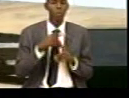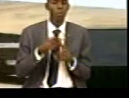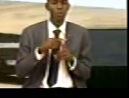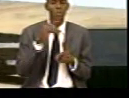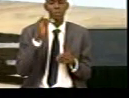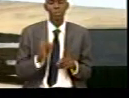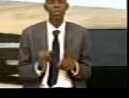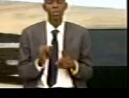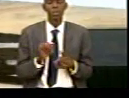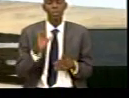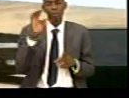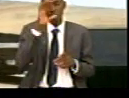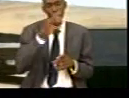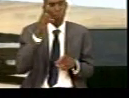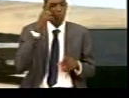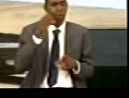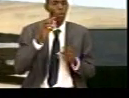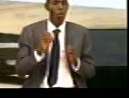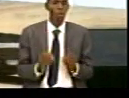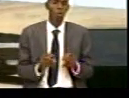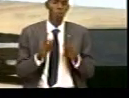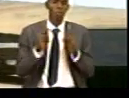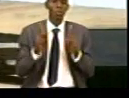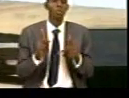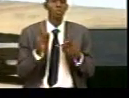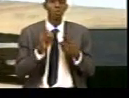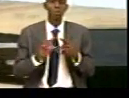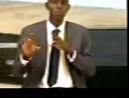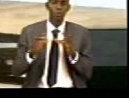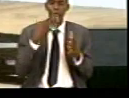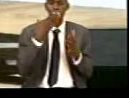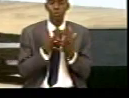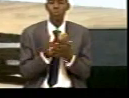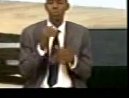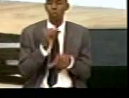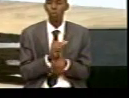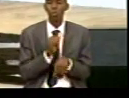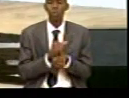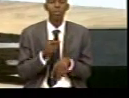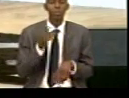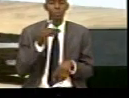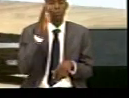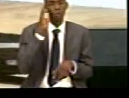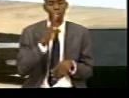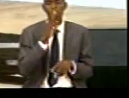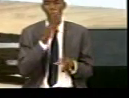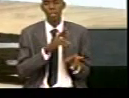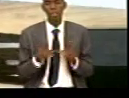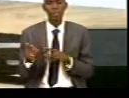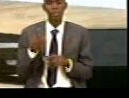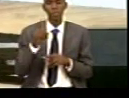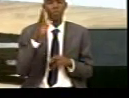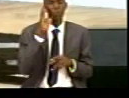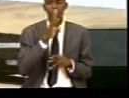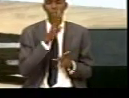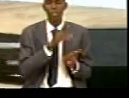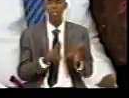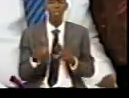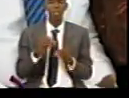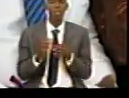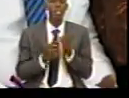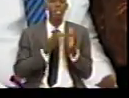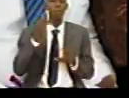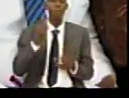practically looking for opportunity to do good works. They'll be ready. You will be ready in